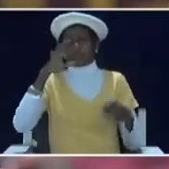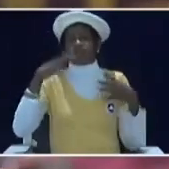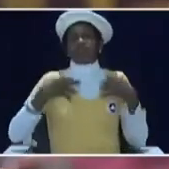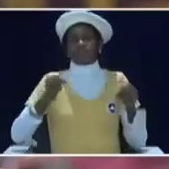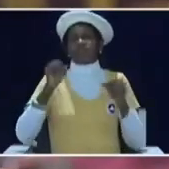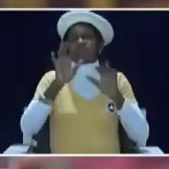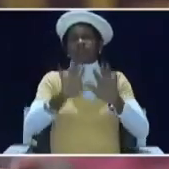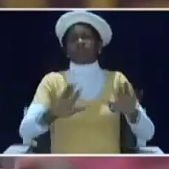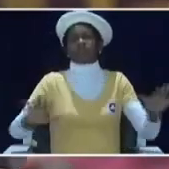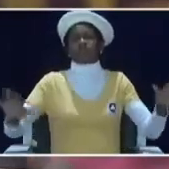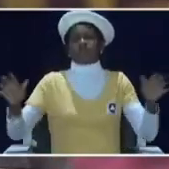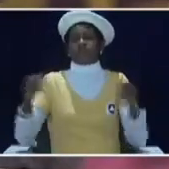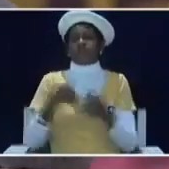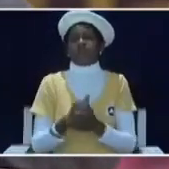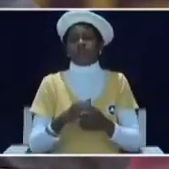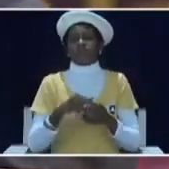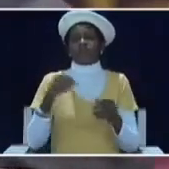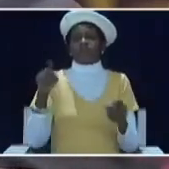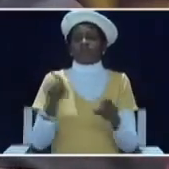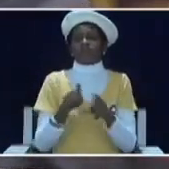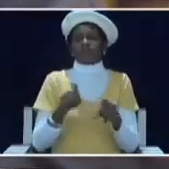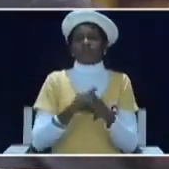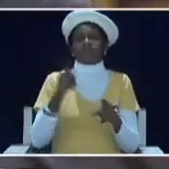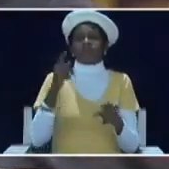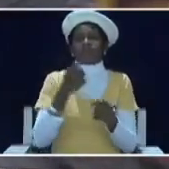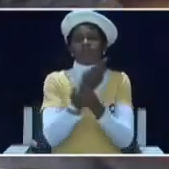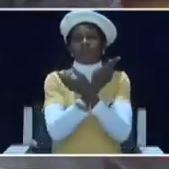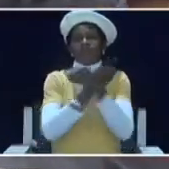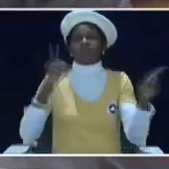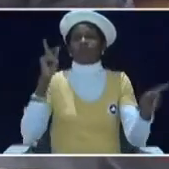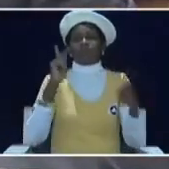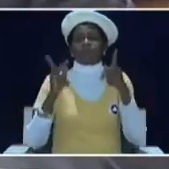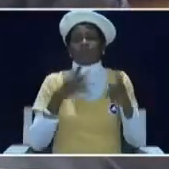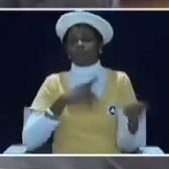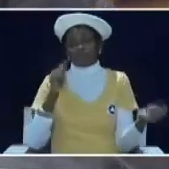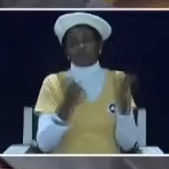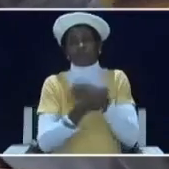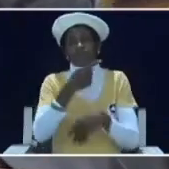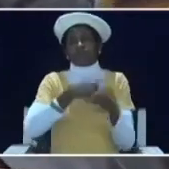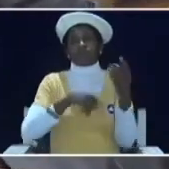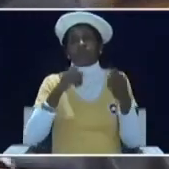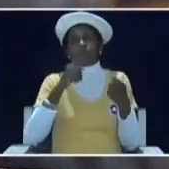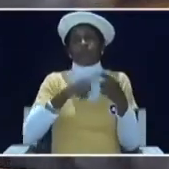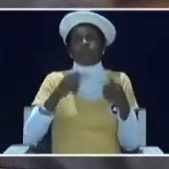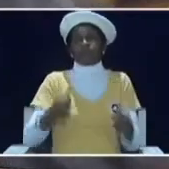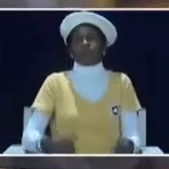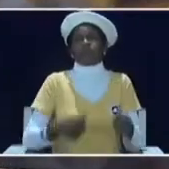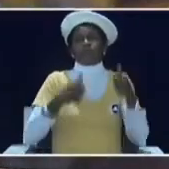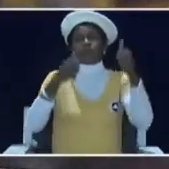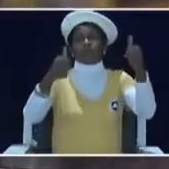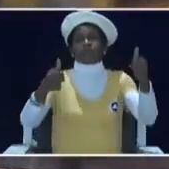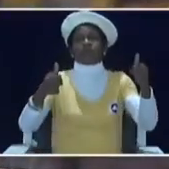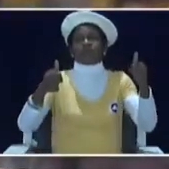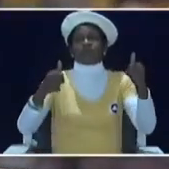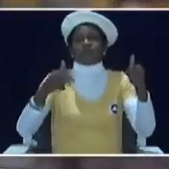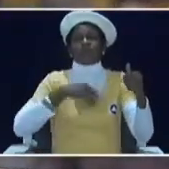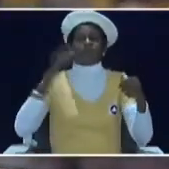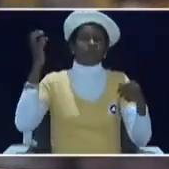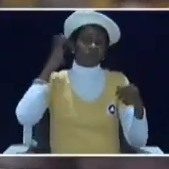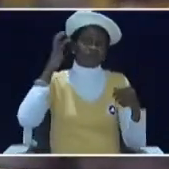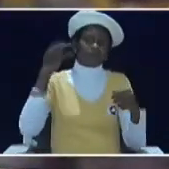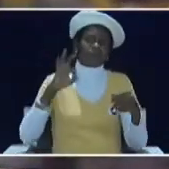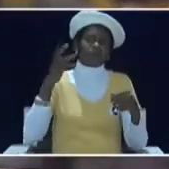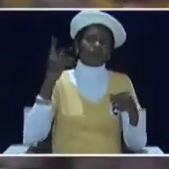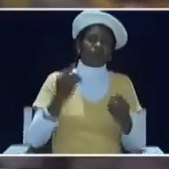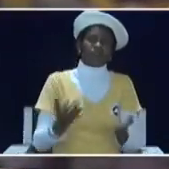children. We've seen people, their captivity has been turned around with promotion. And we've heard about the raising